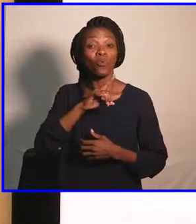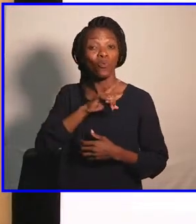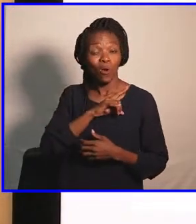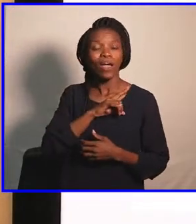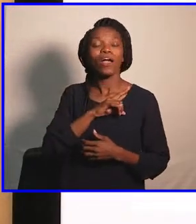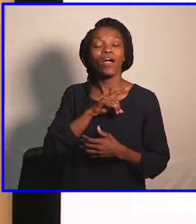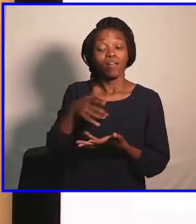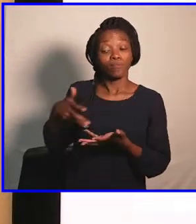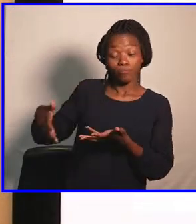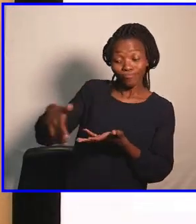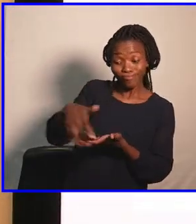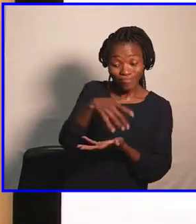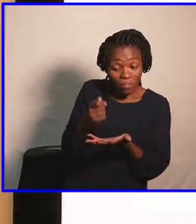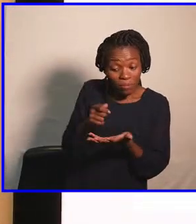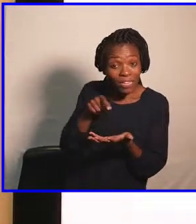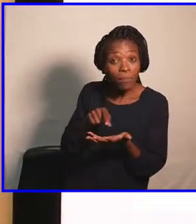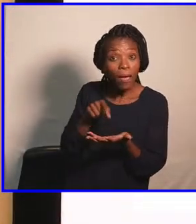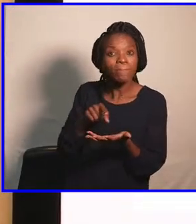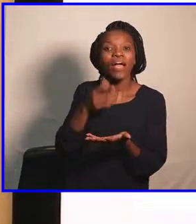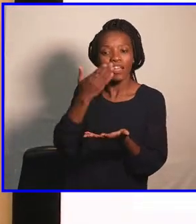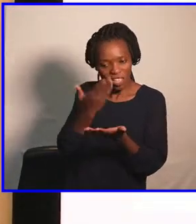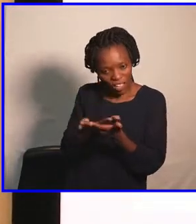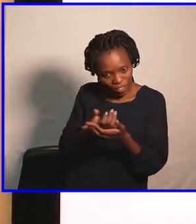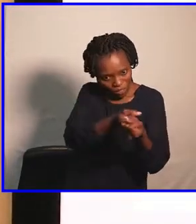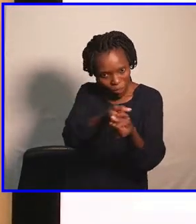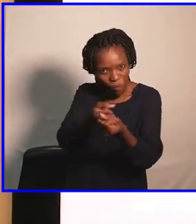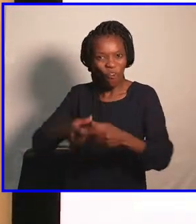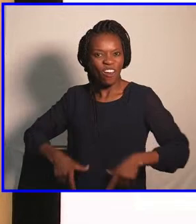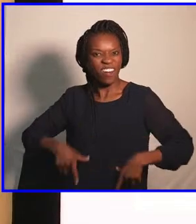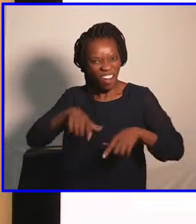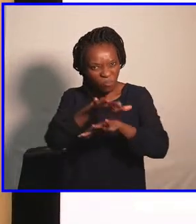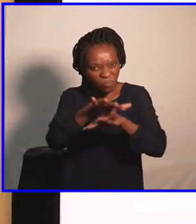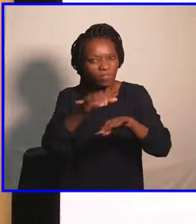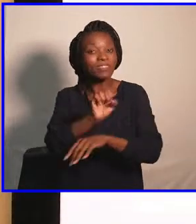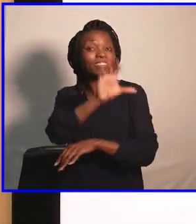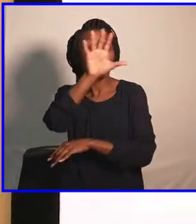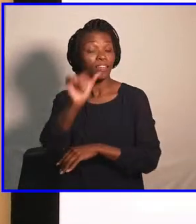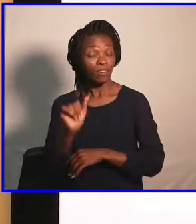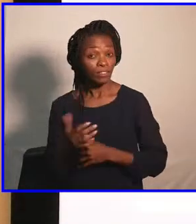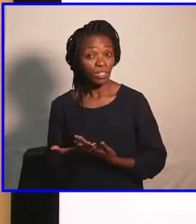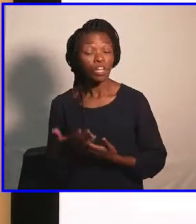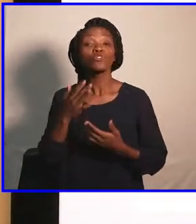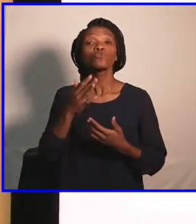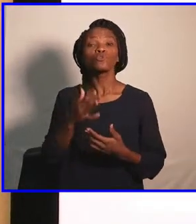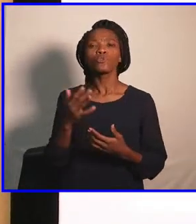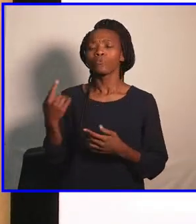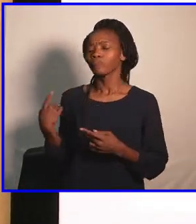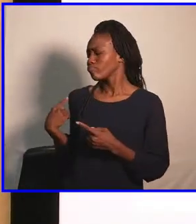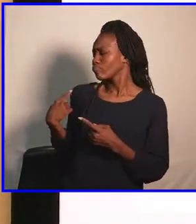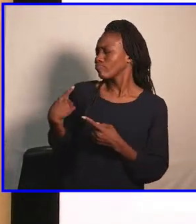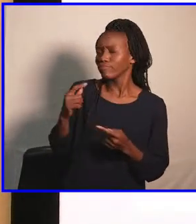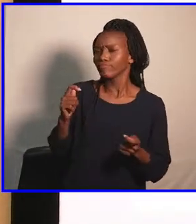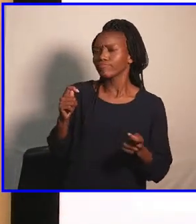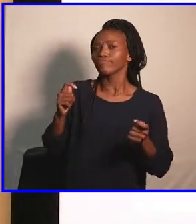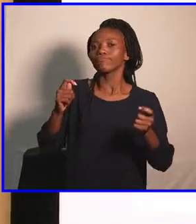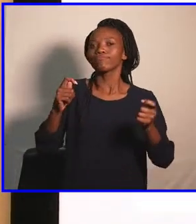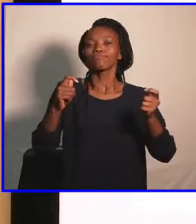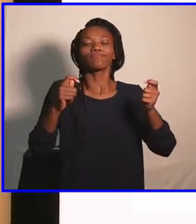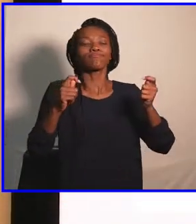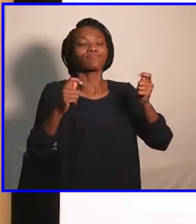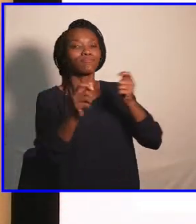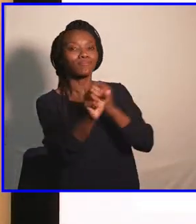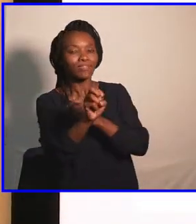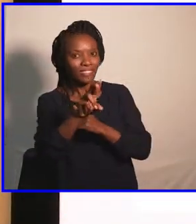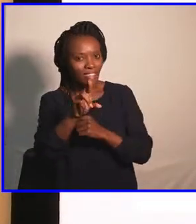we are able to support the life of South Africans. The path of transformation of SARS to what it is